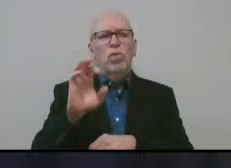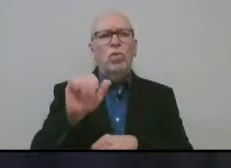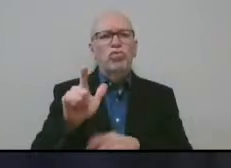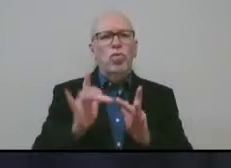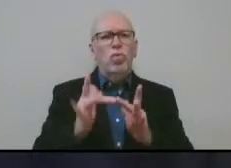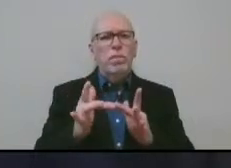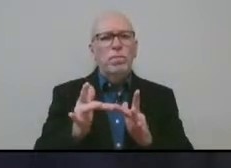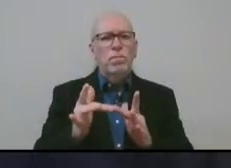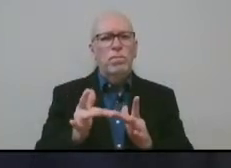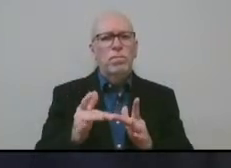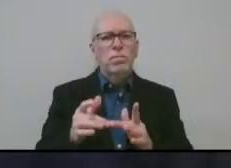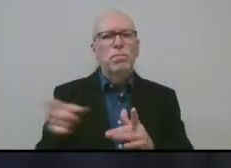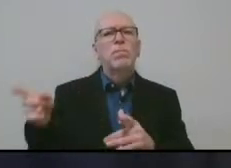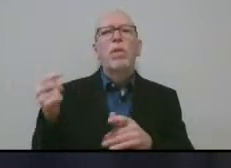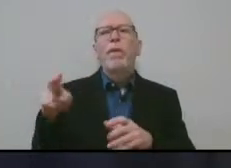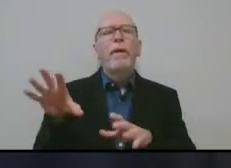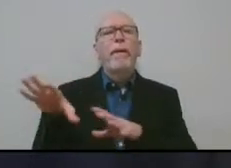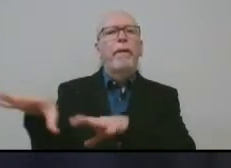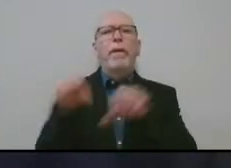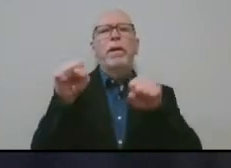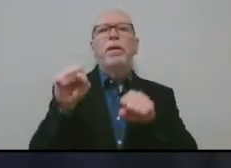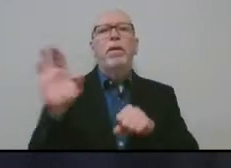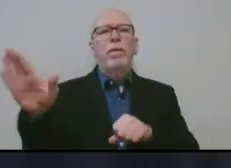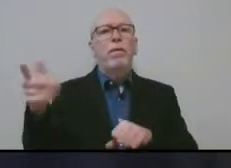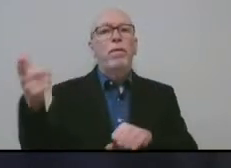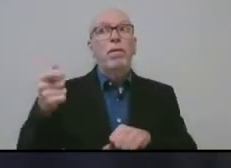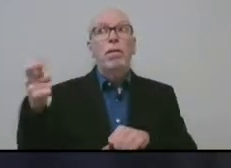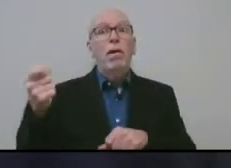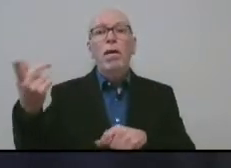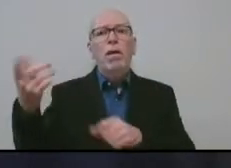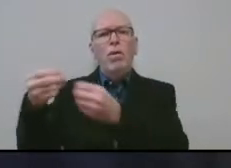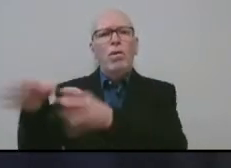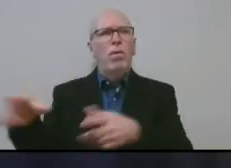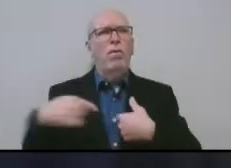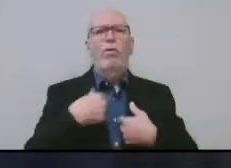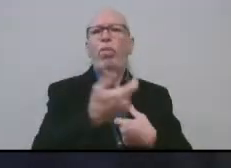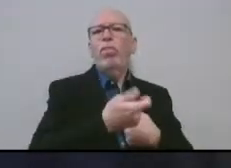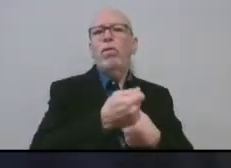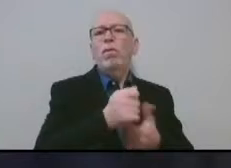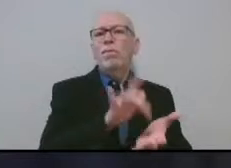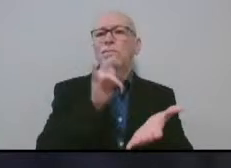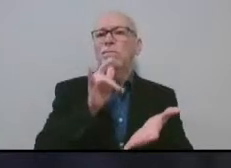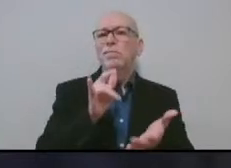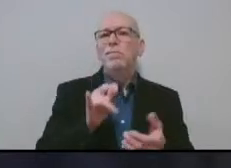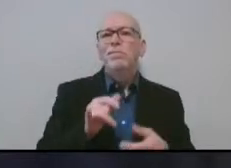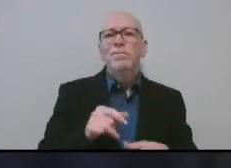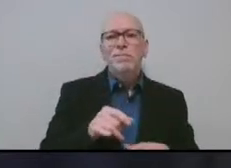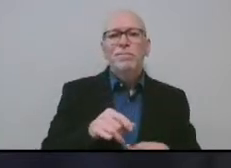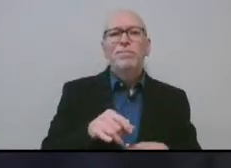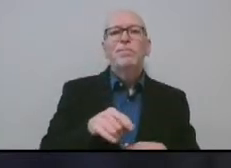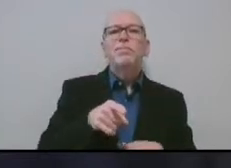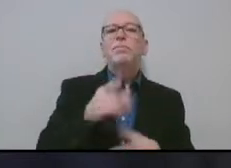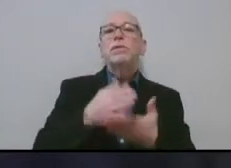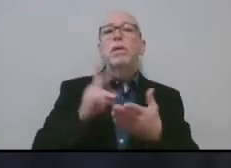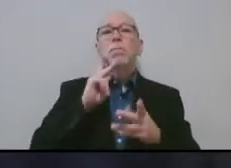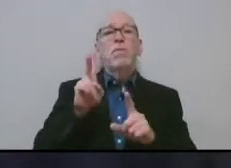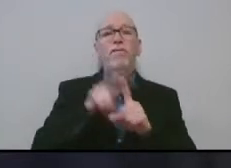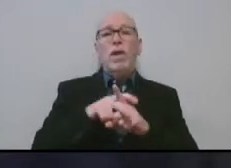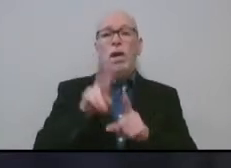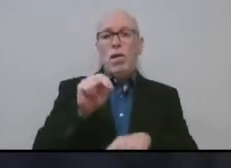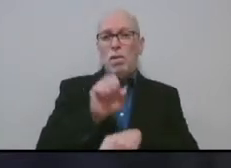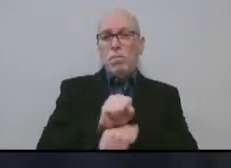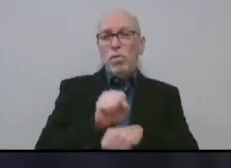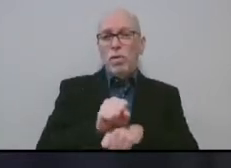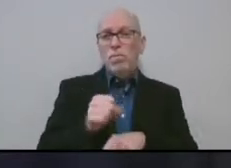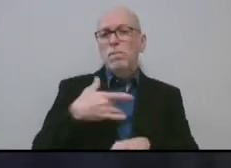taking over unemployment insurance accounts. There are individuals filing an unemployment claim, typically on